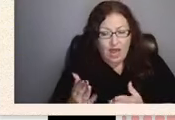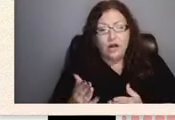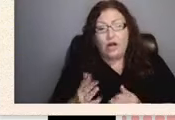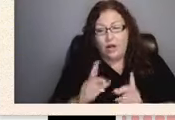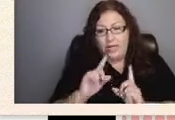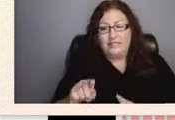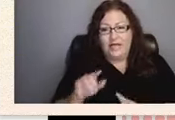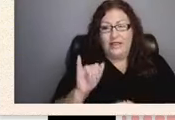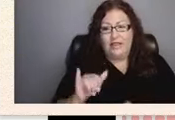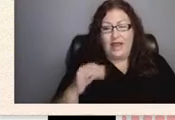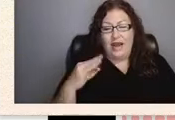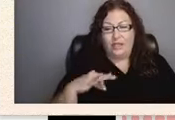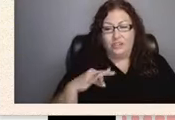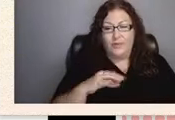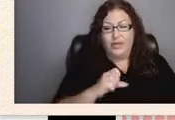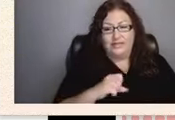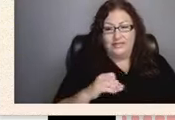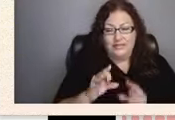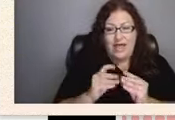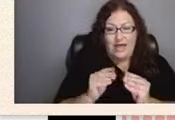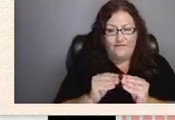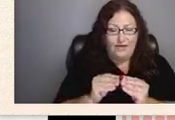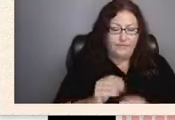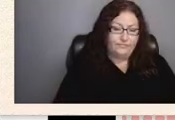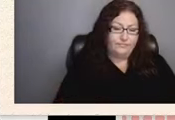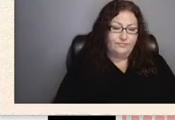eligibility staffing.